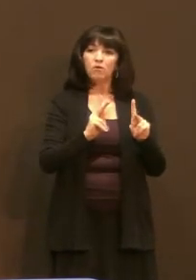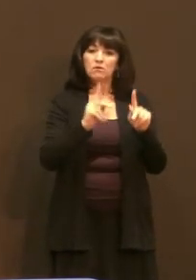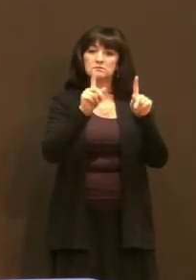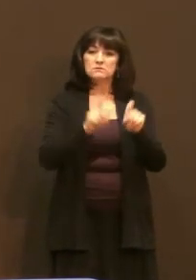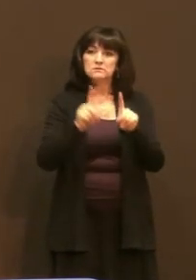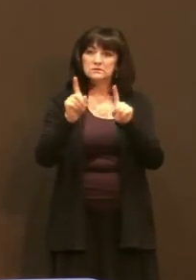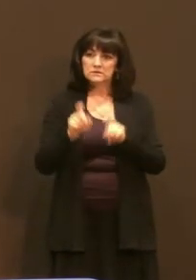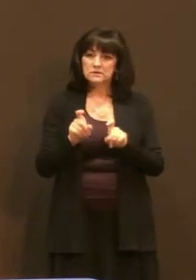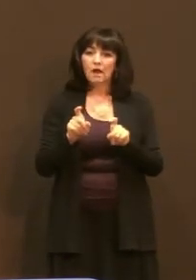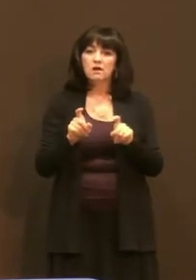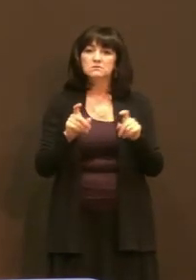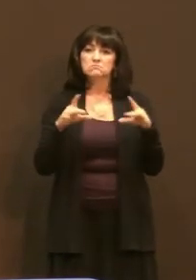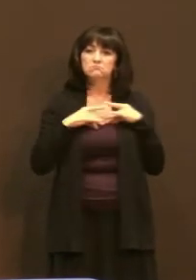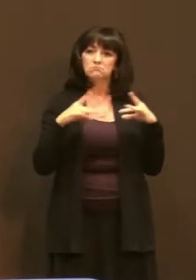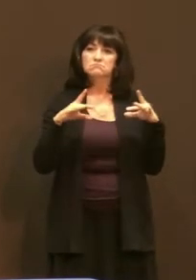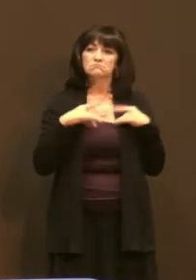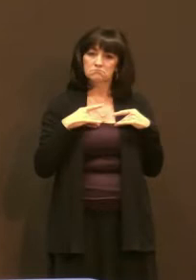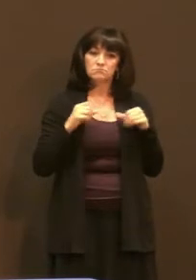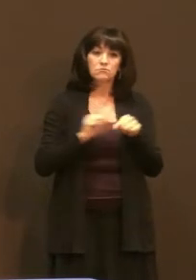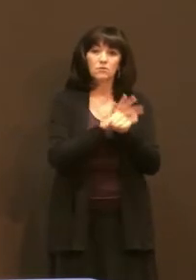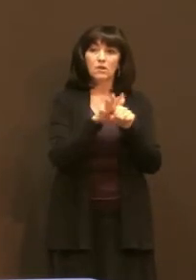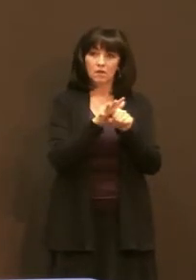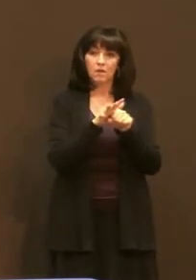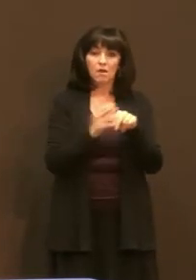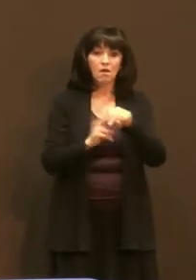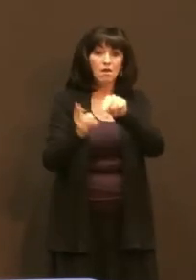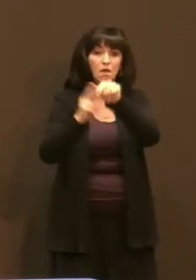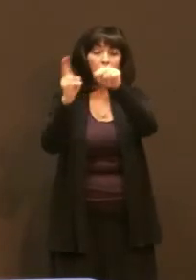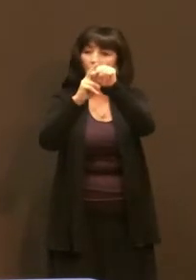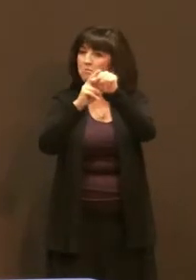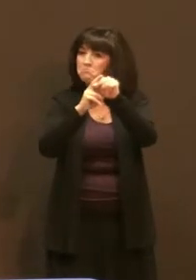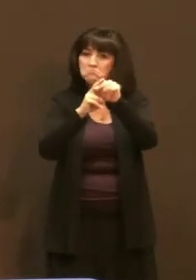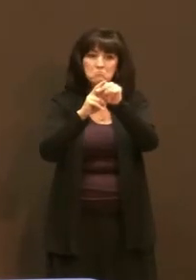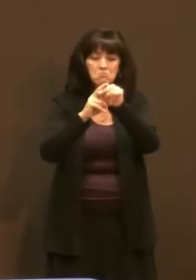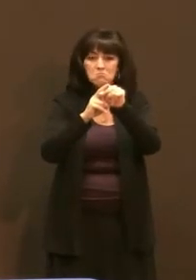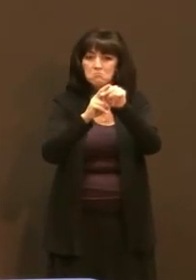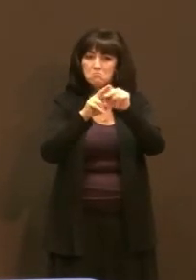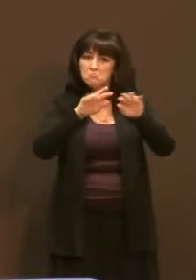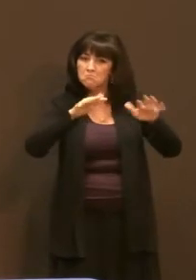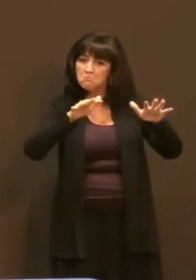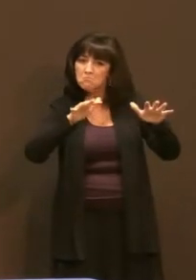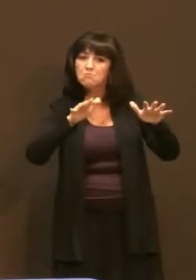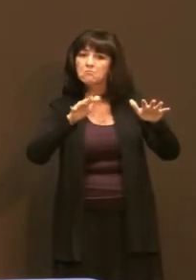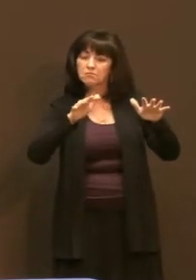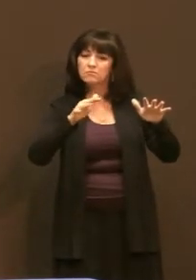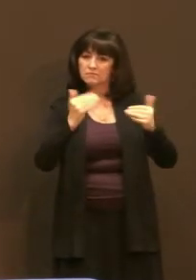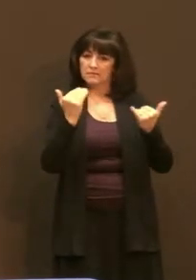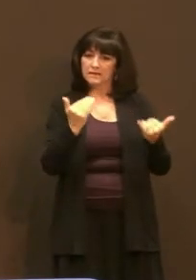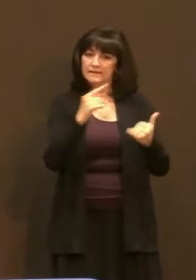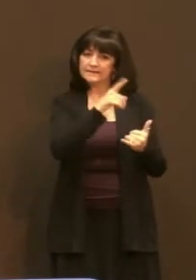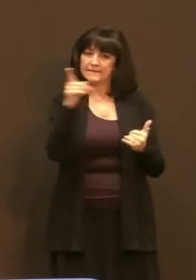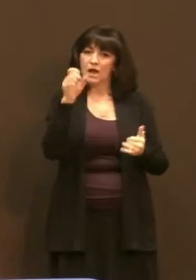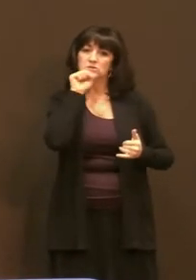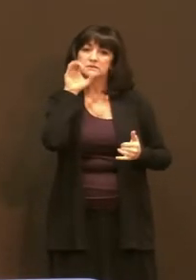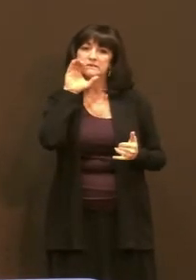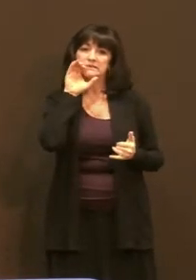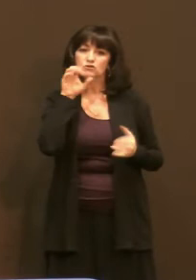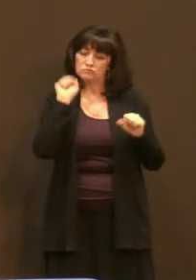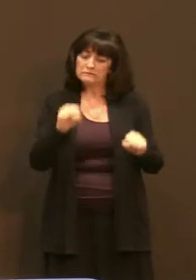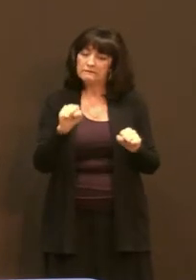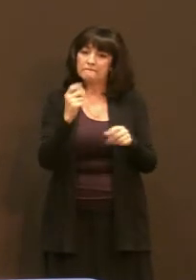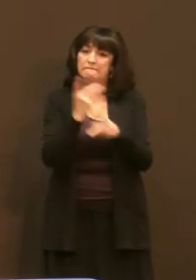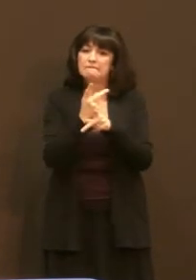And some of the other things that we're doing with respect to seniors are paying off, and that median